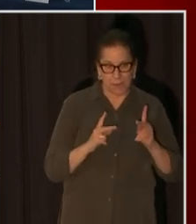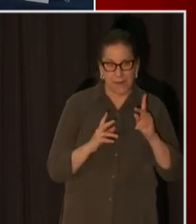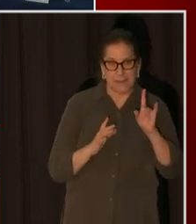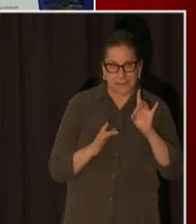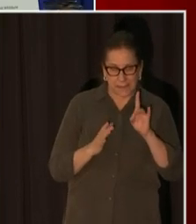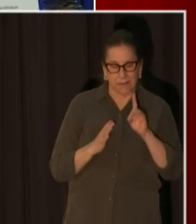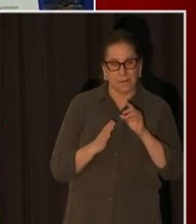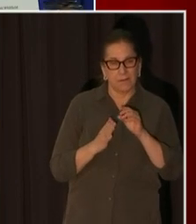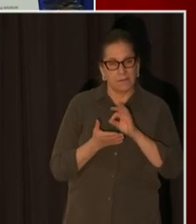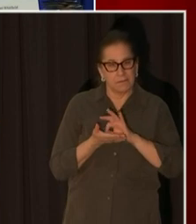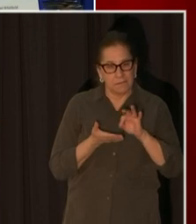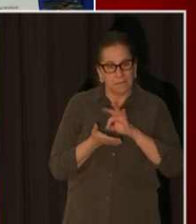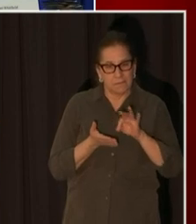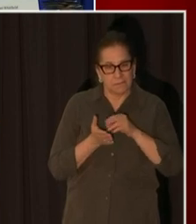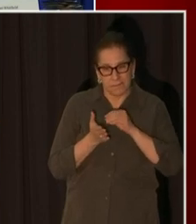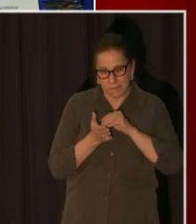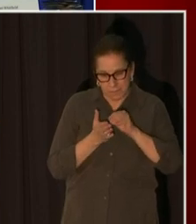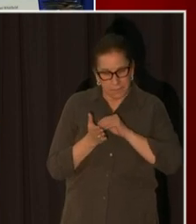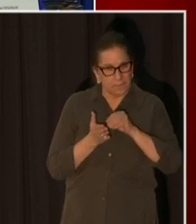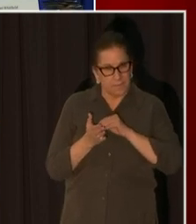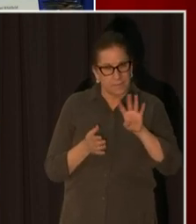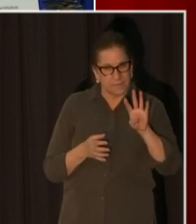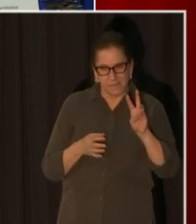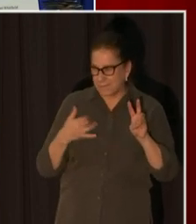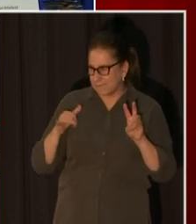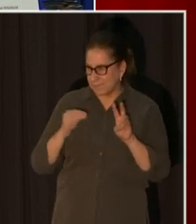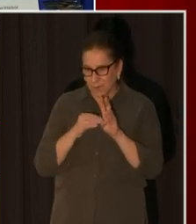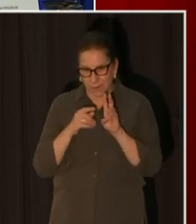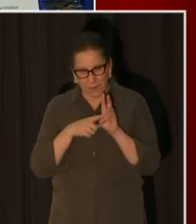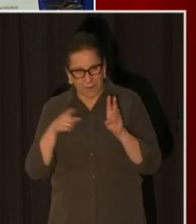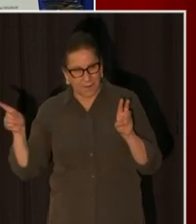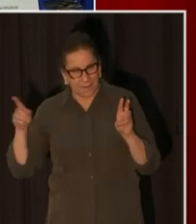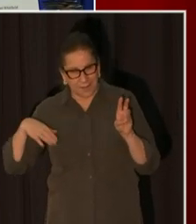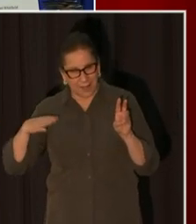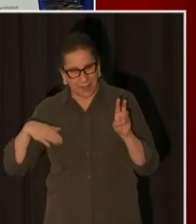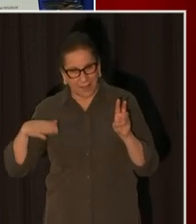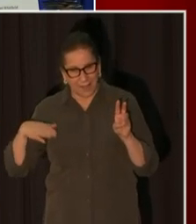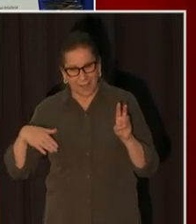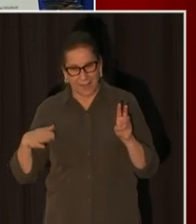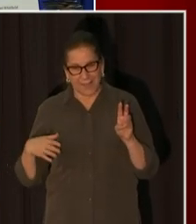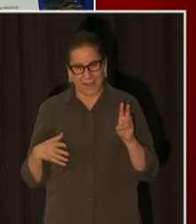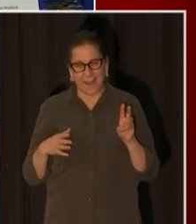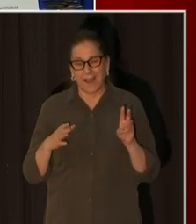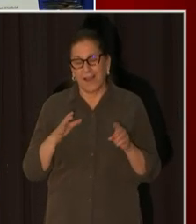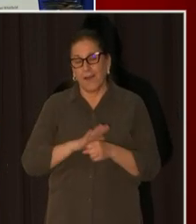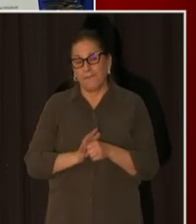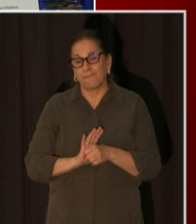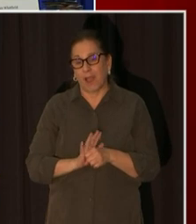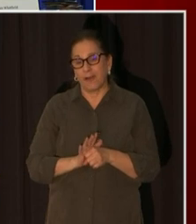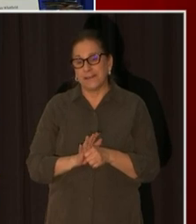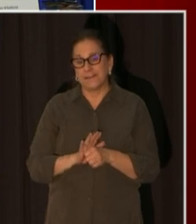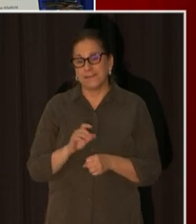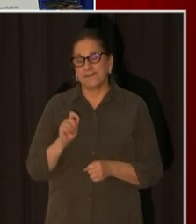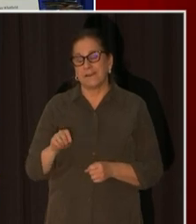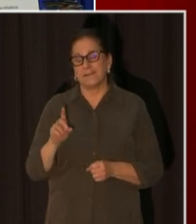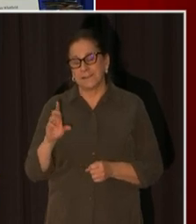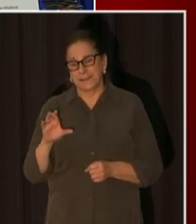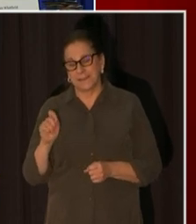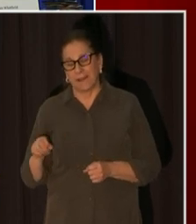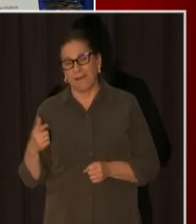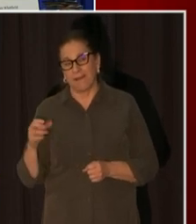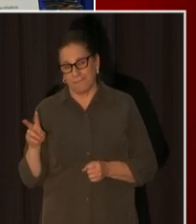data, but there is a qualitative, substantive devaluation that is hurting